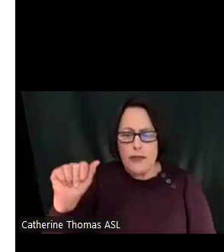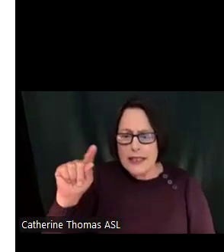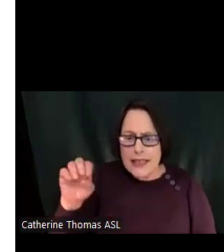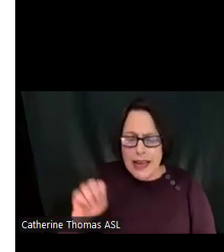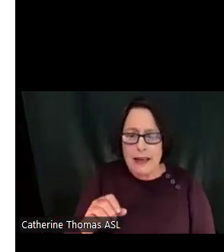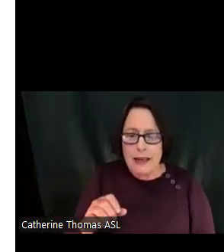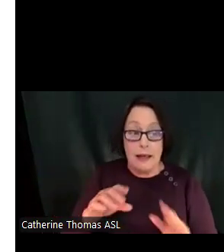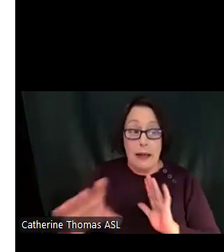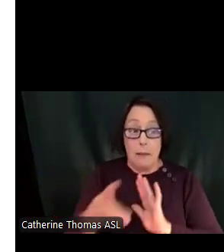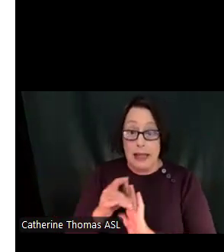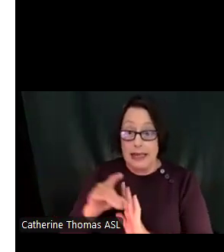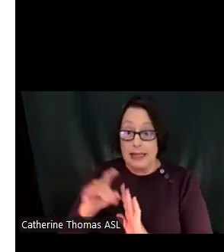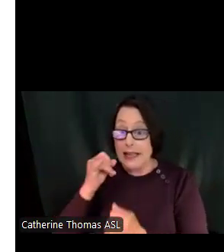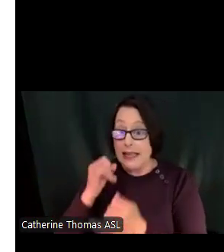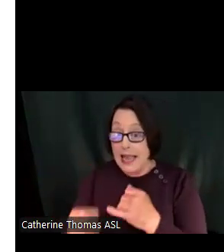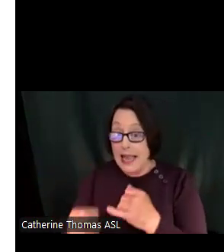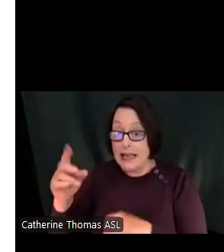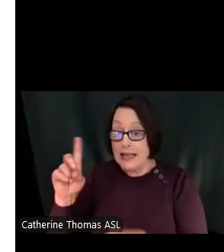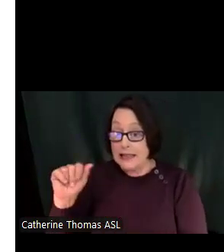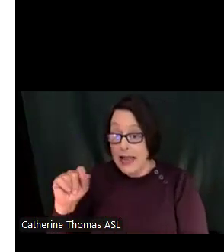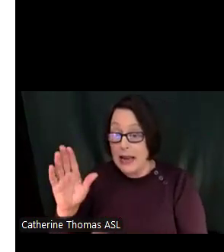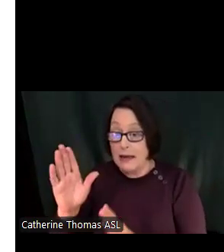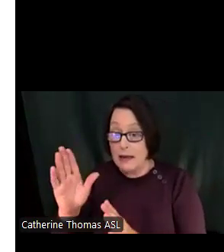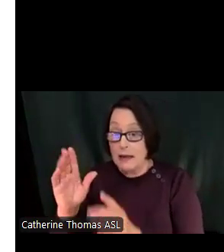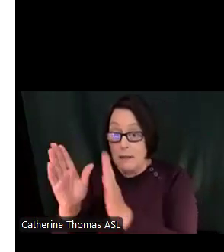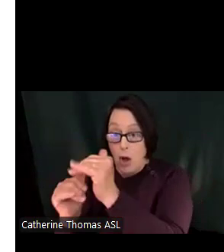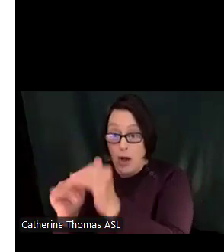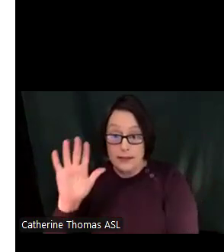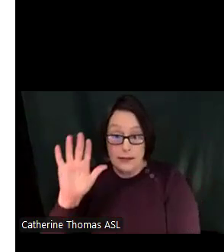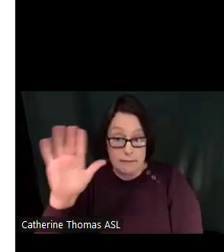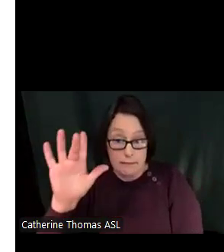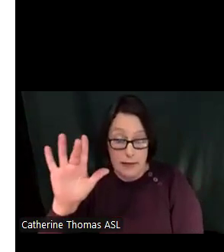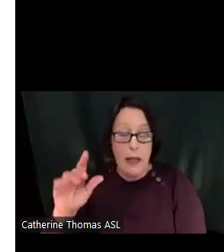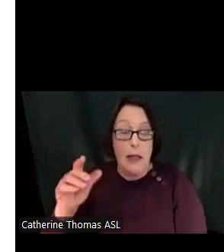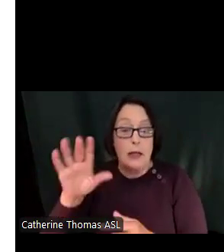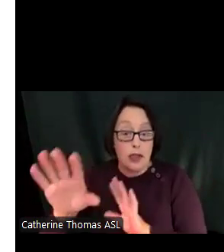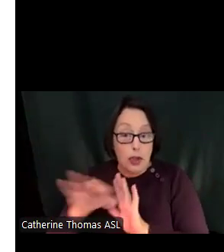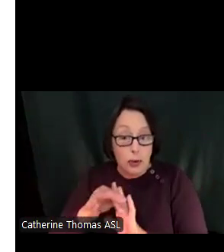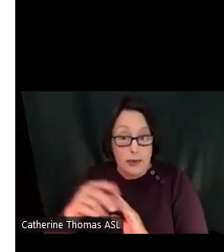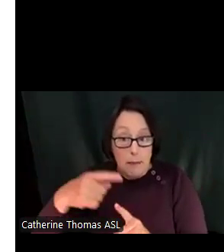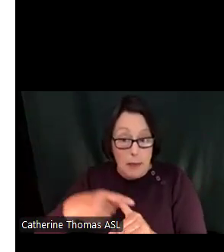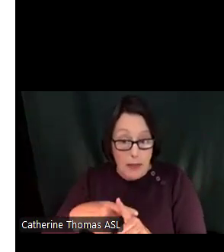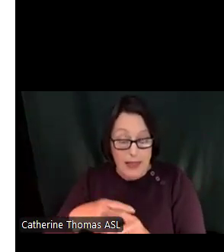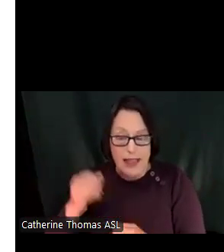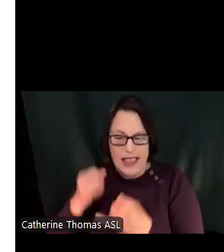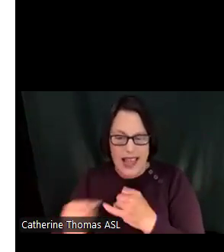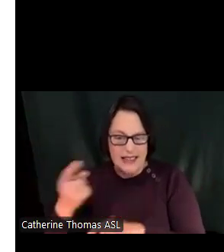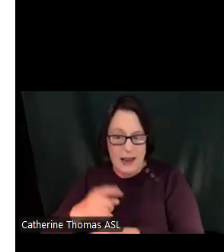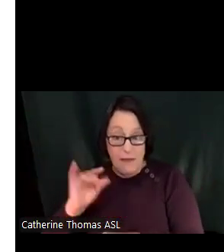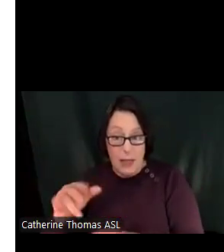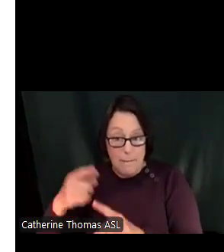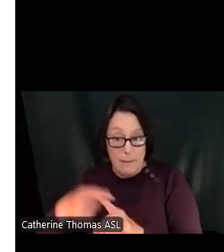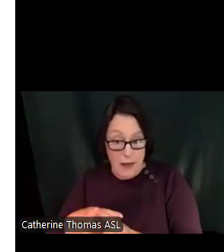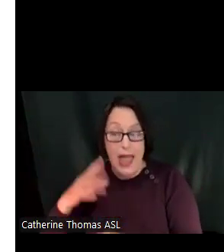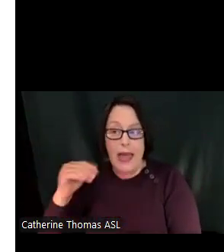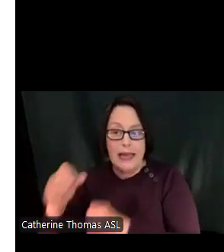End Date box under Dates, then select Desired Month, the last day of the month, and the year